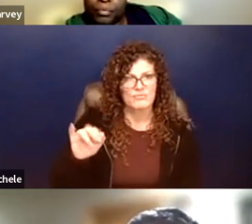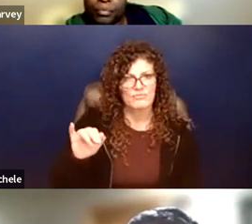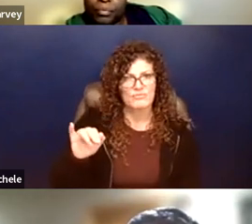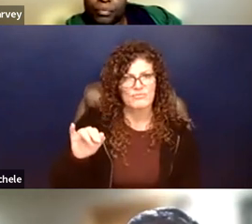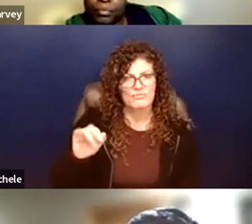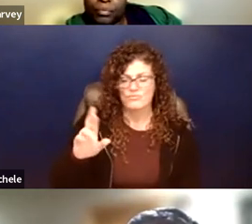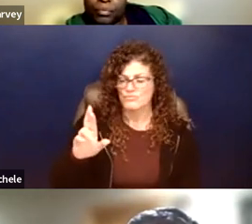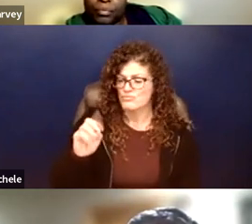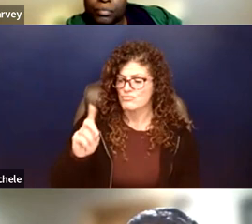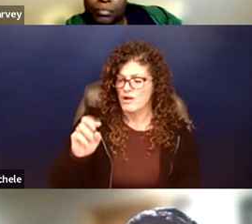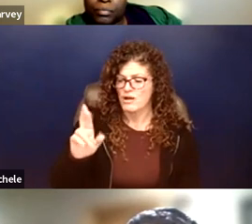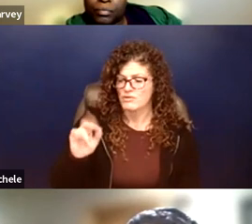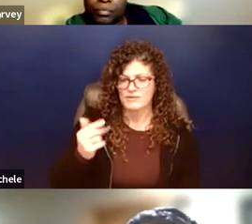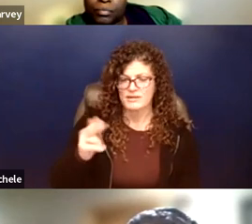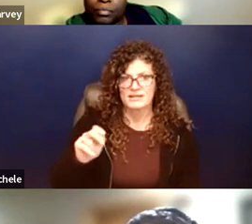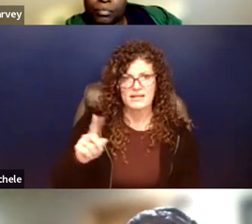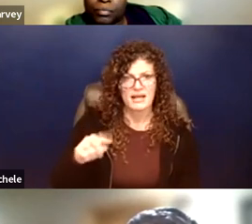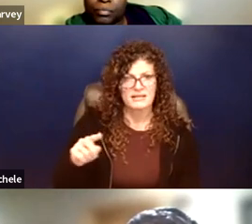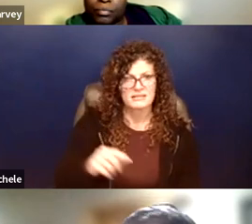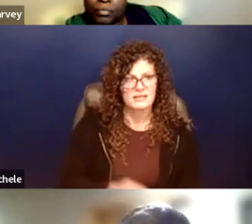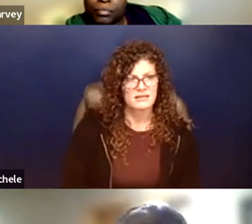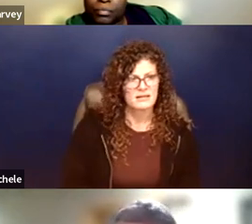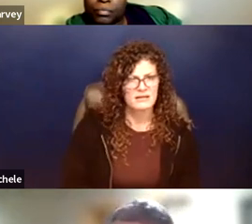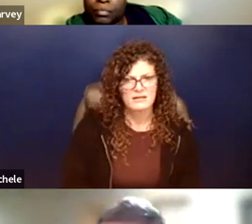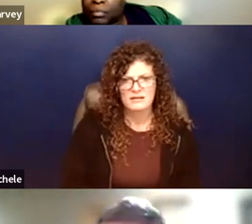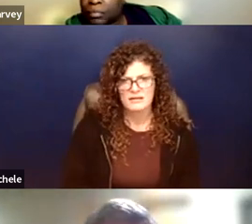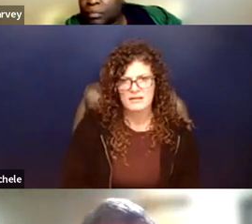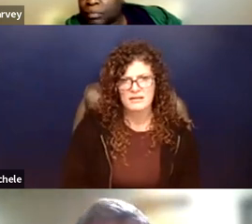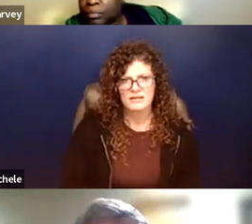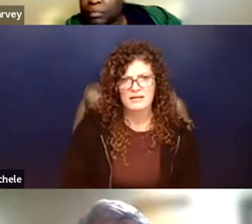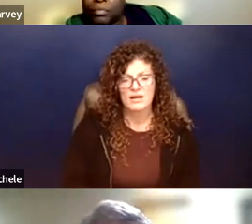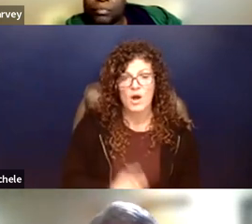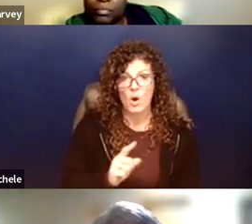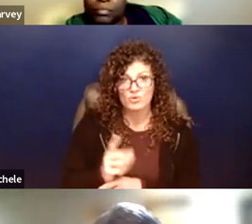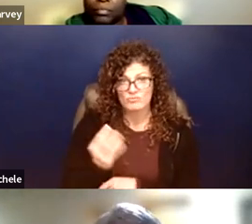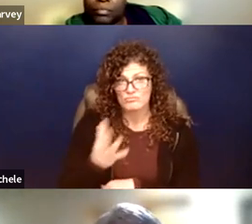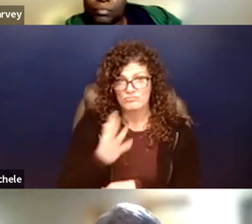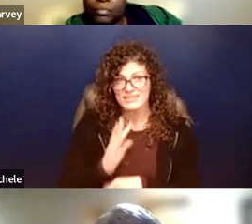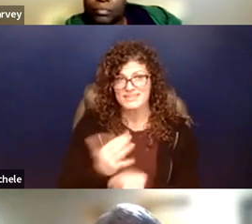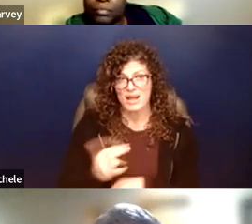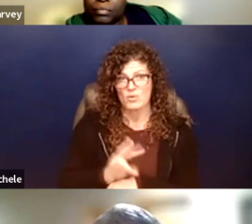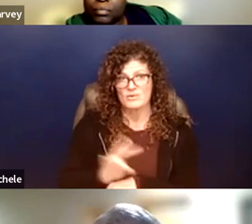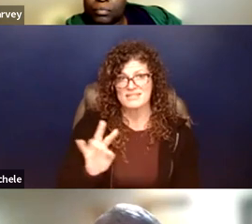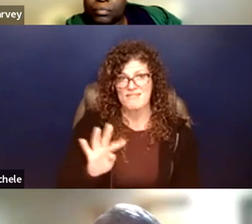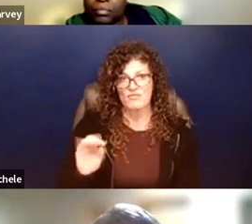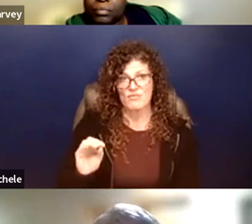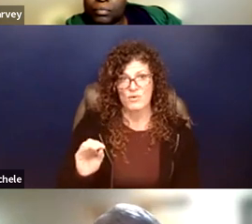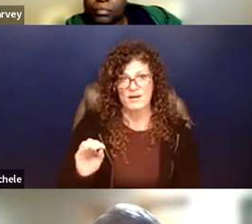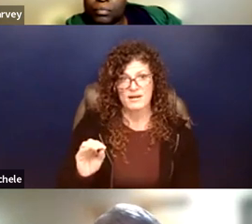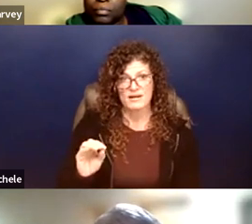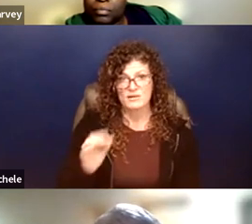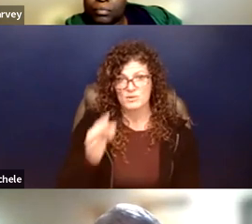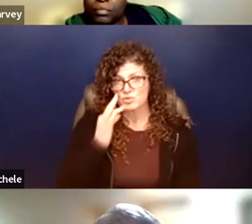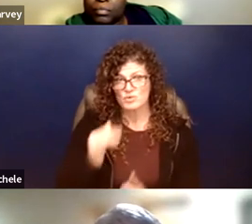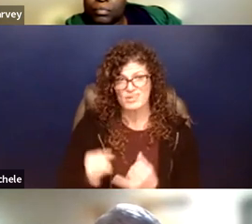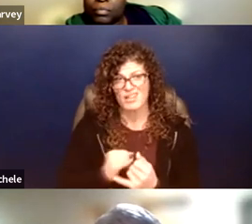And I just want to call up for a time check that it is 7:40, and we are approaching the